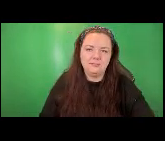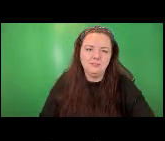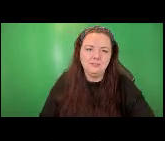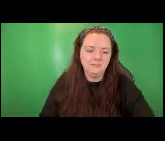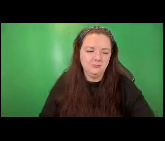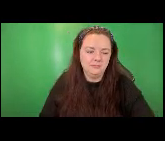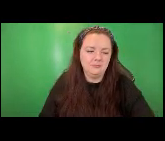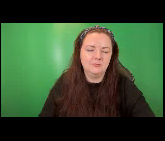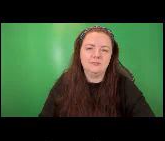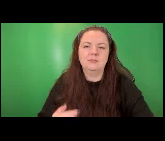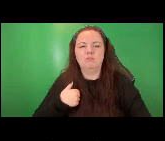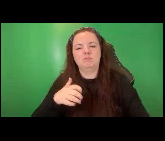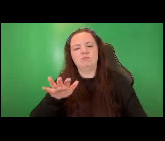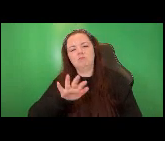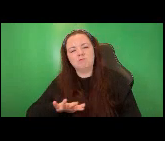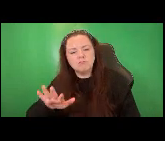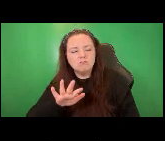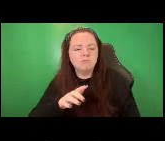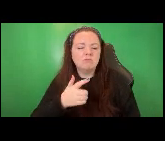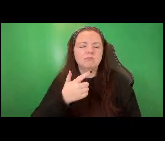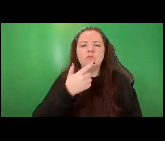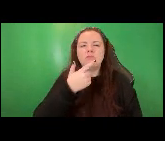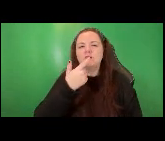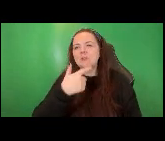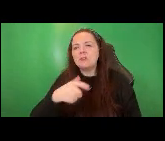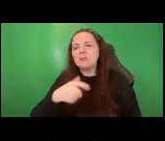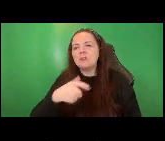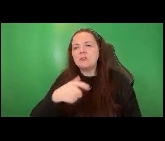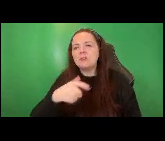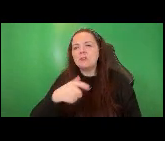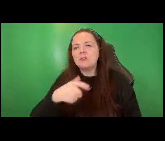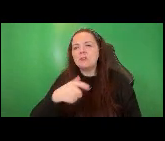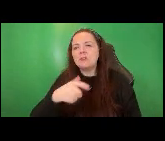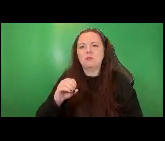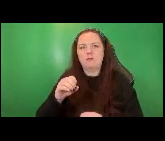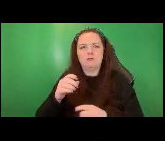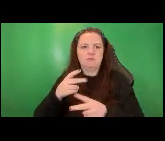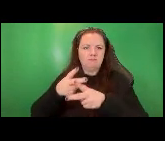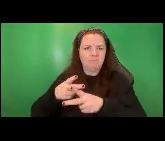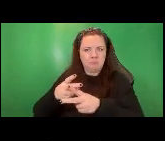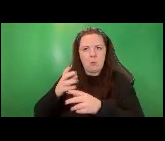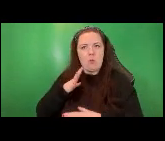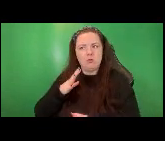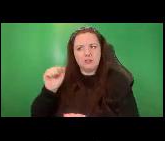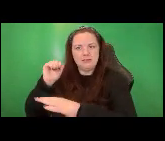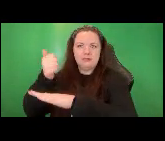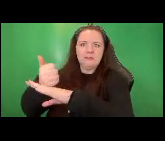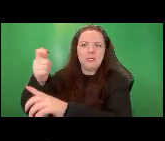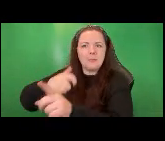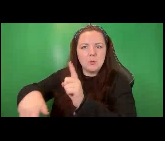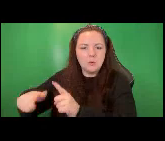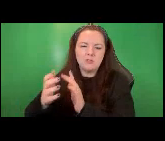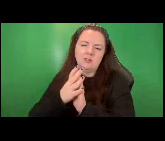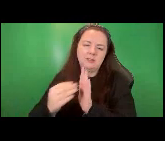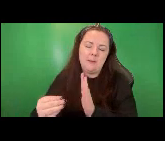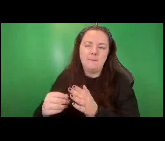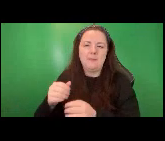in our communities, be that in our general practices, community services such as district nursing and care